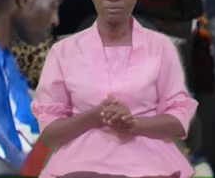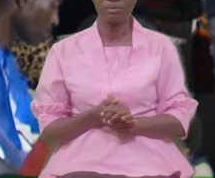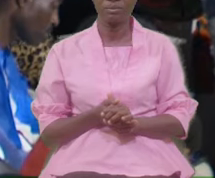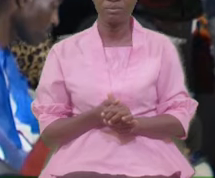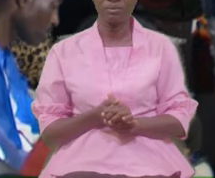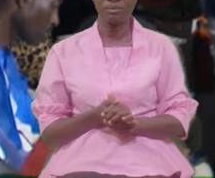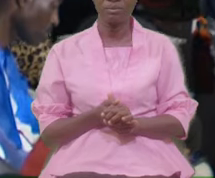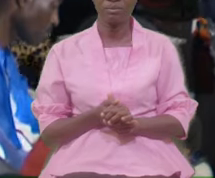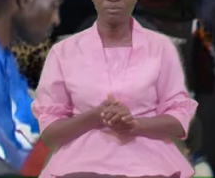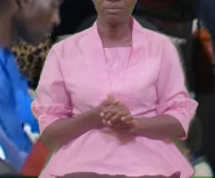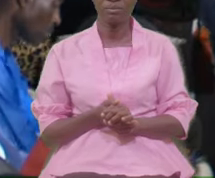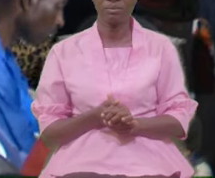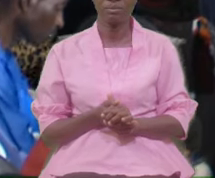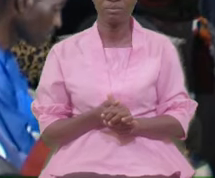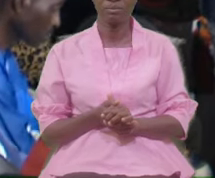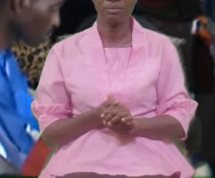kot